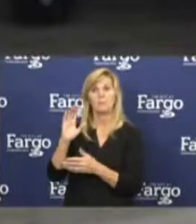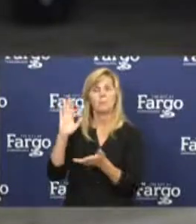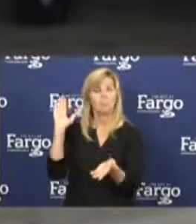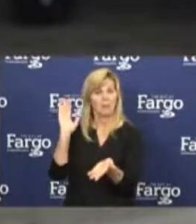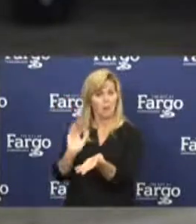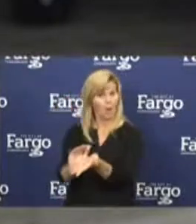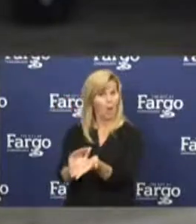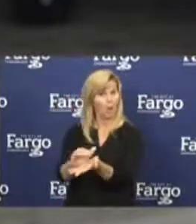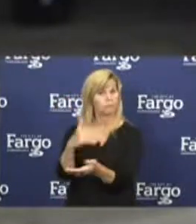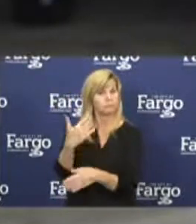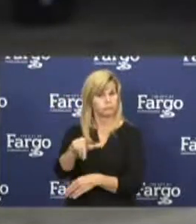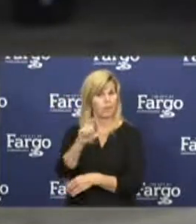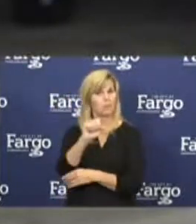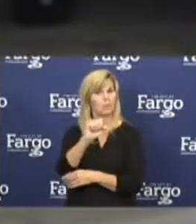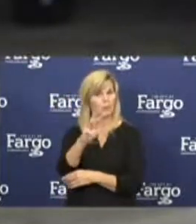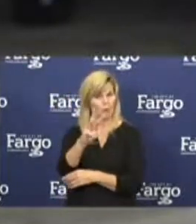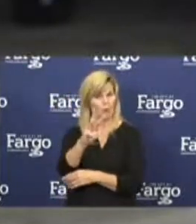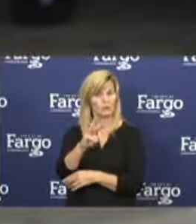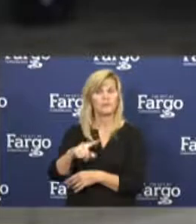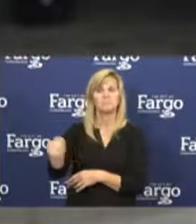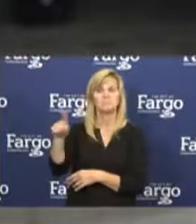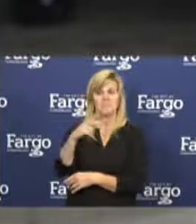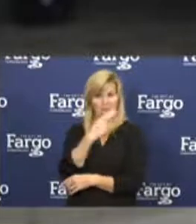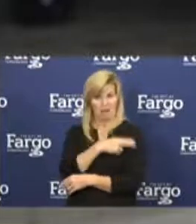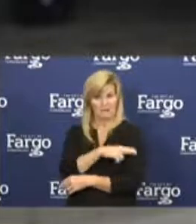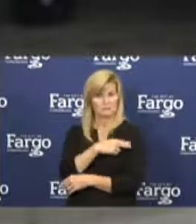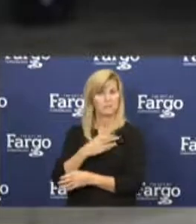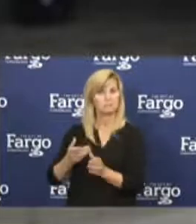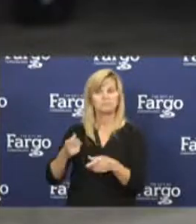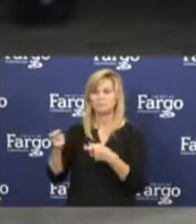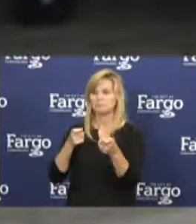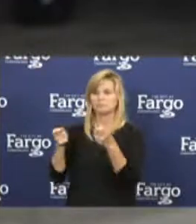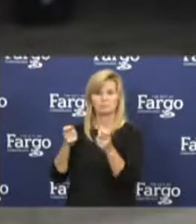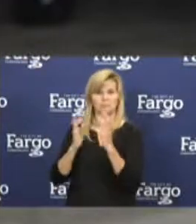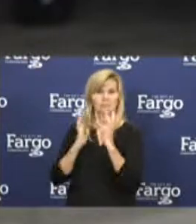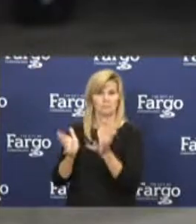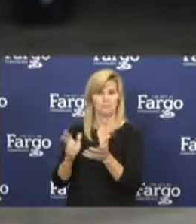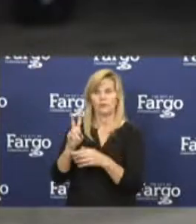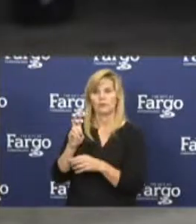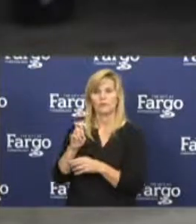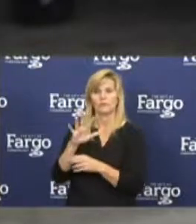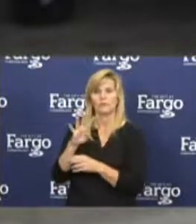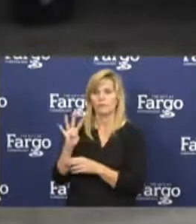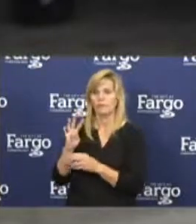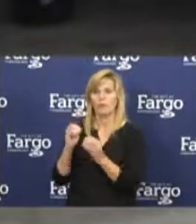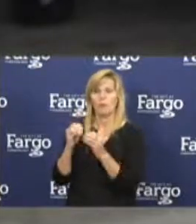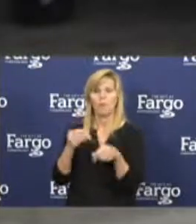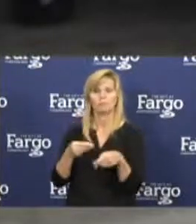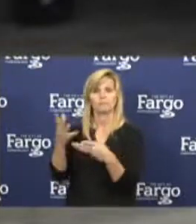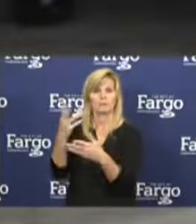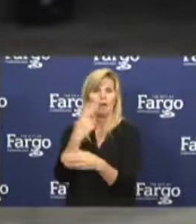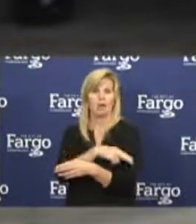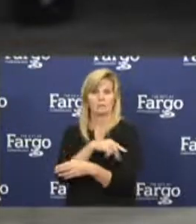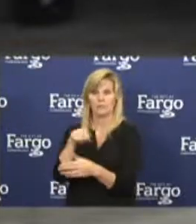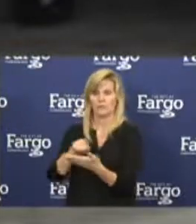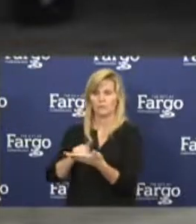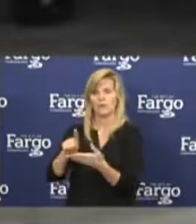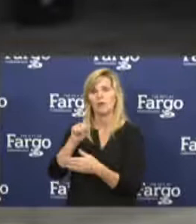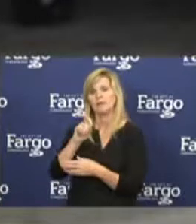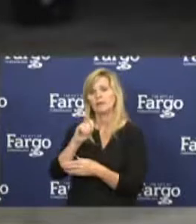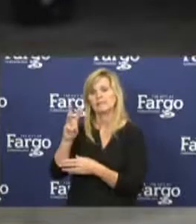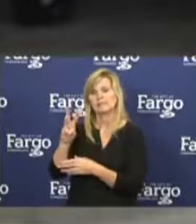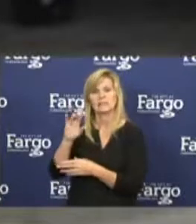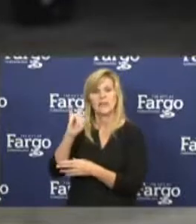the hospitals are managing to keep up. There's only been 254 hospitalized this week and 106